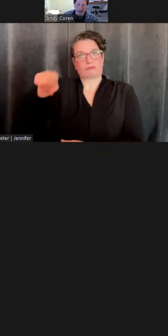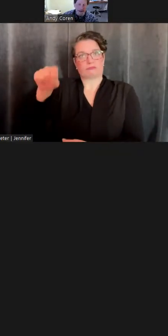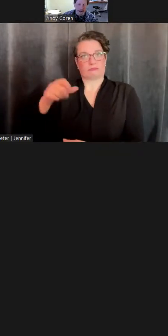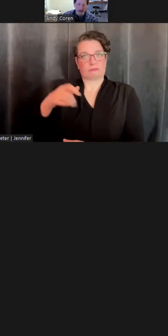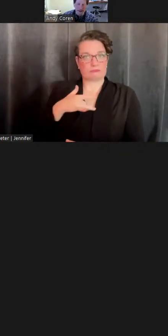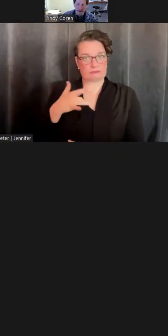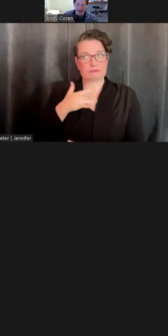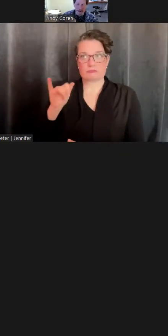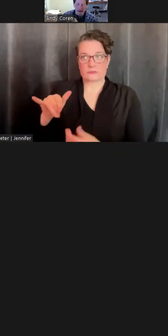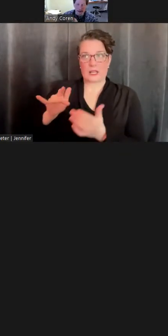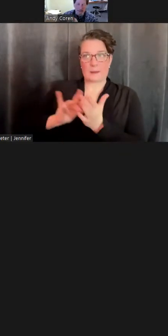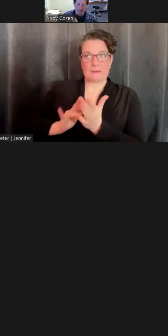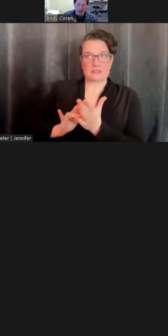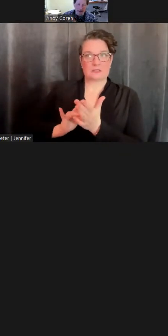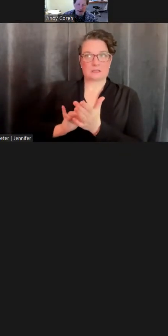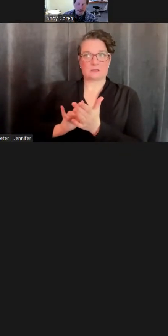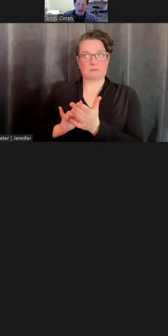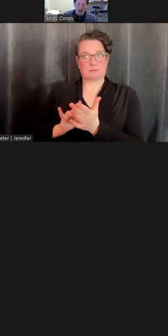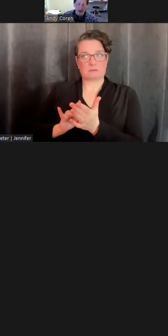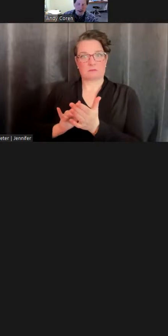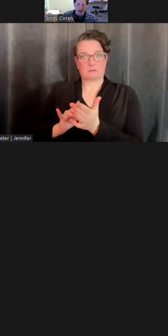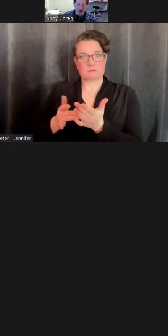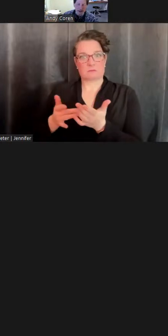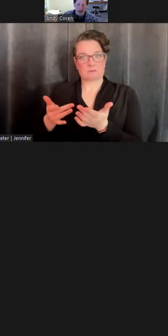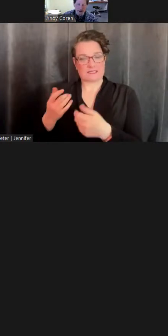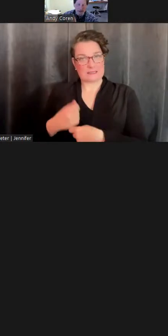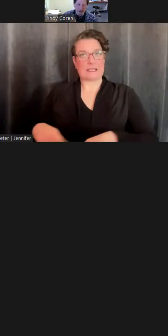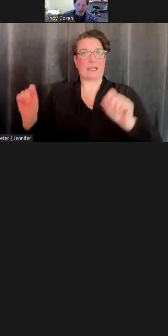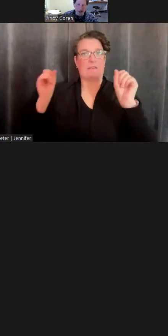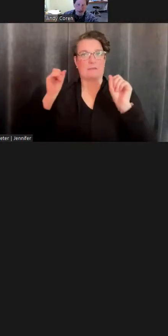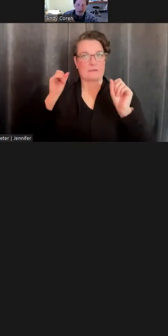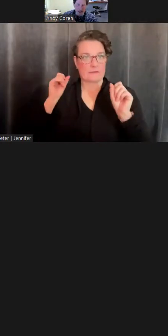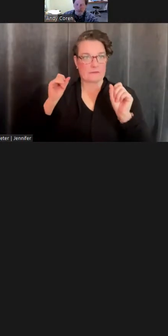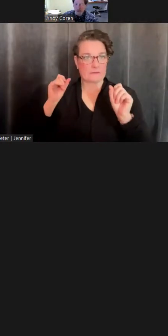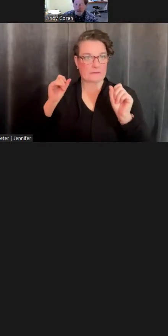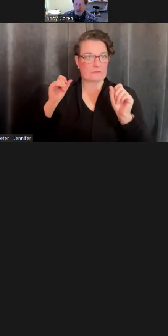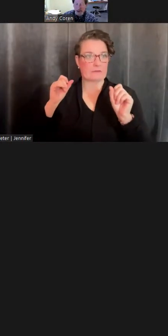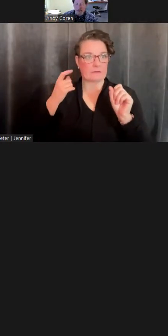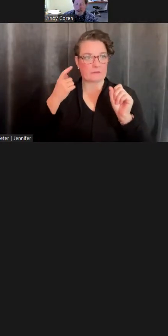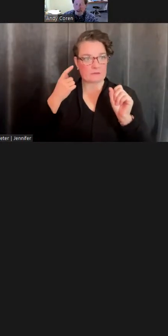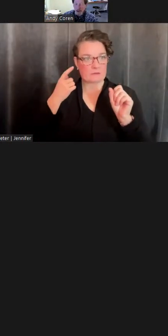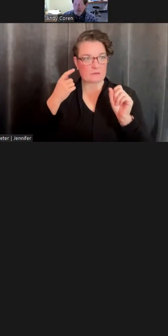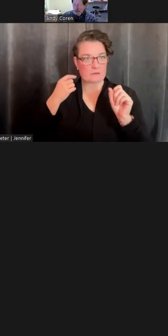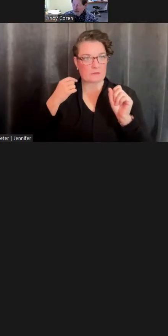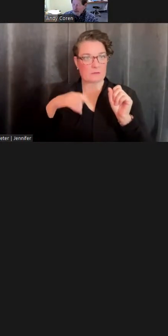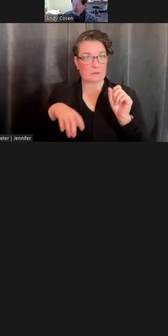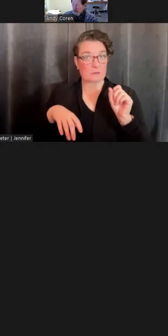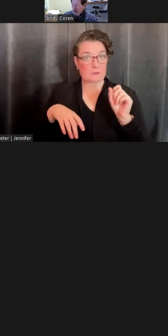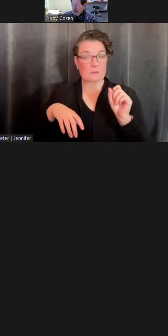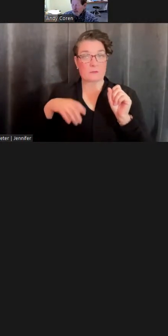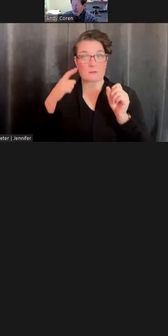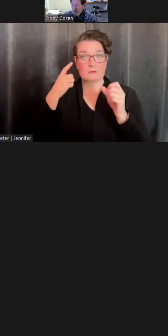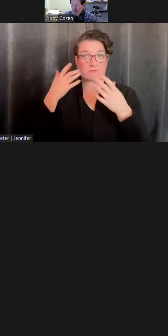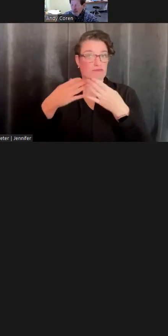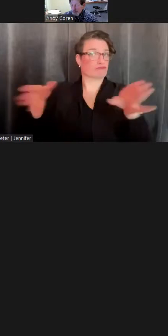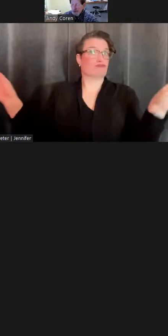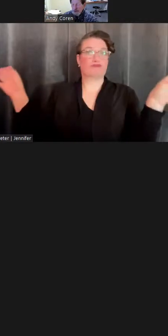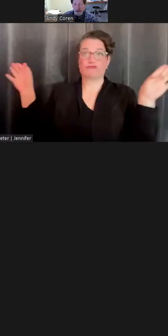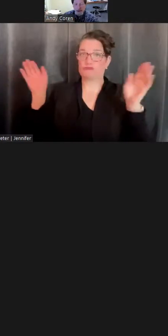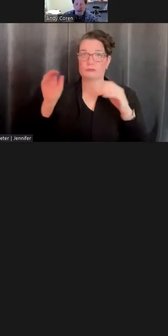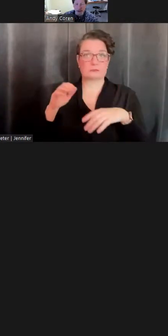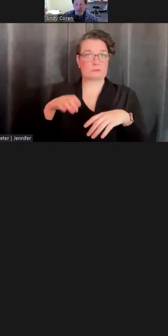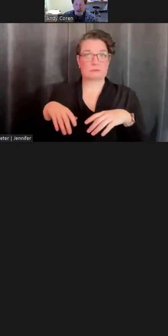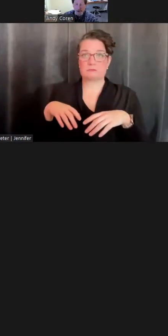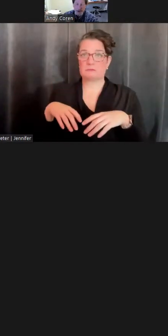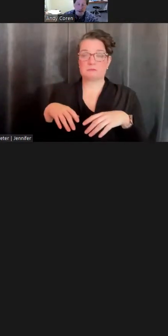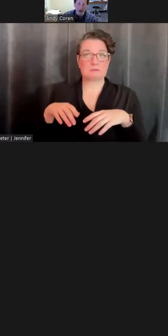this medicine can be distributed on a general level, general basis with minimal risk and